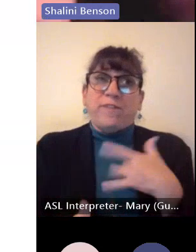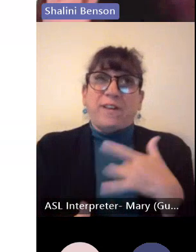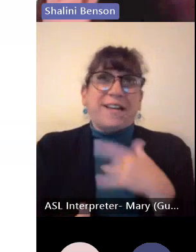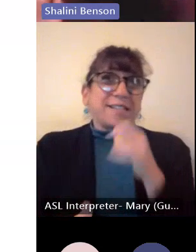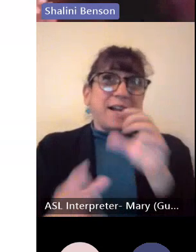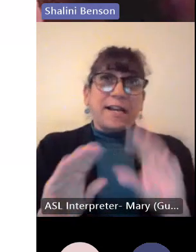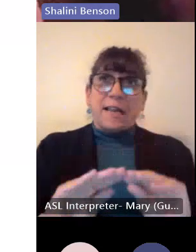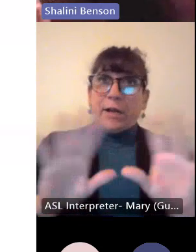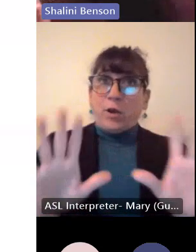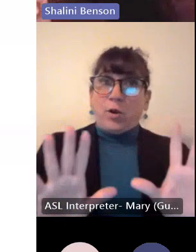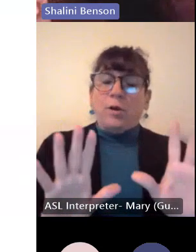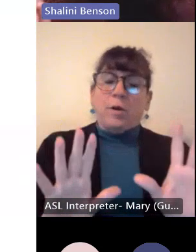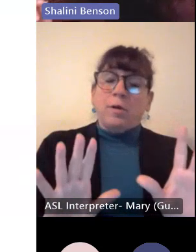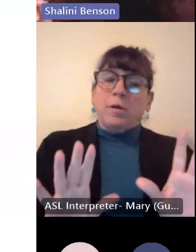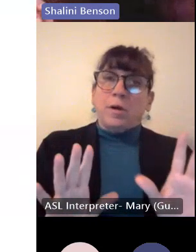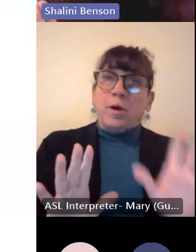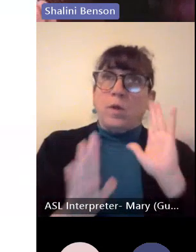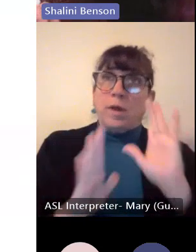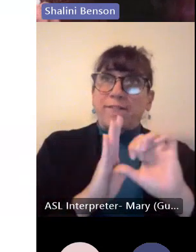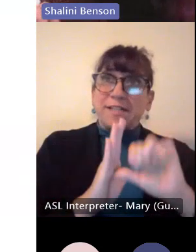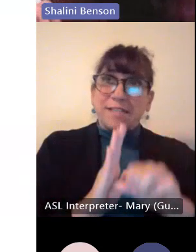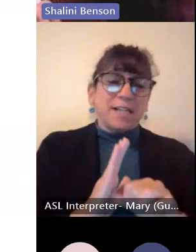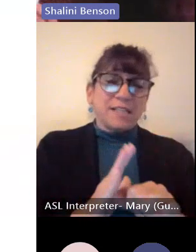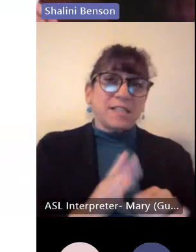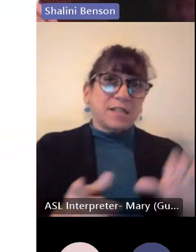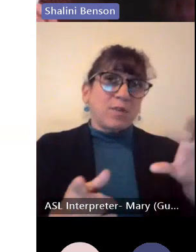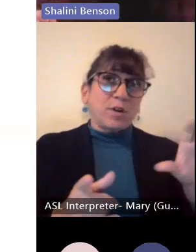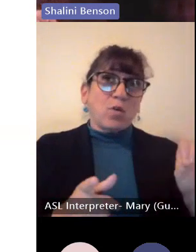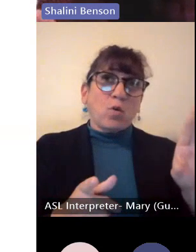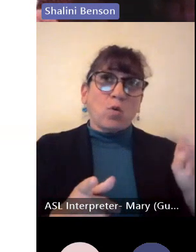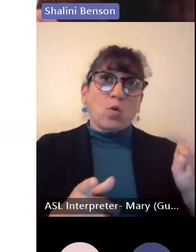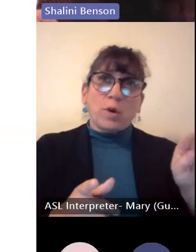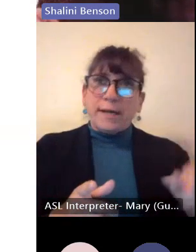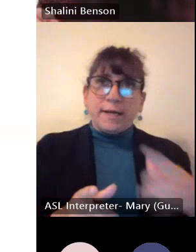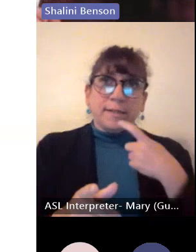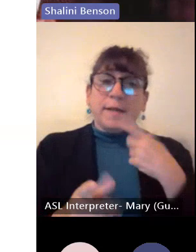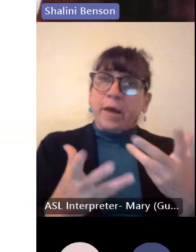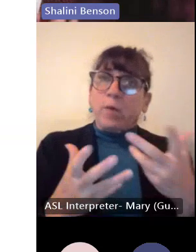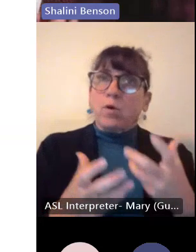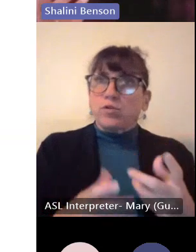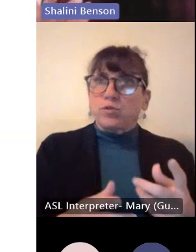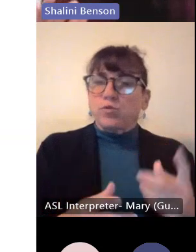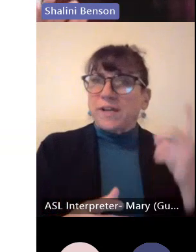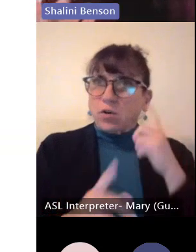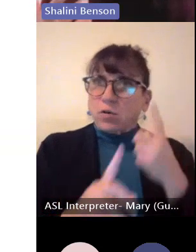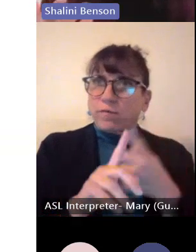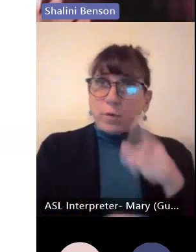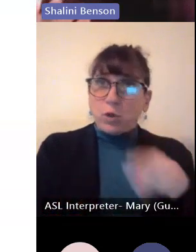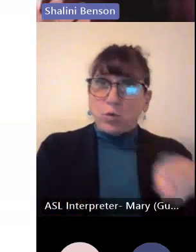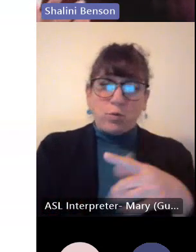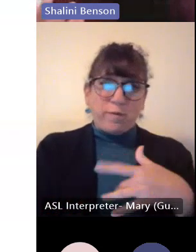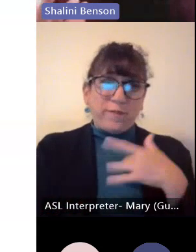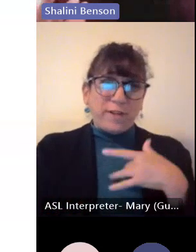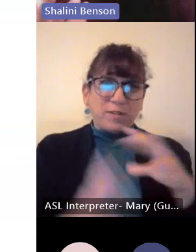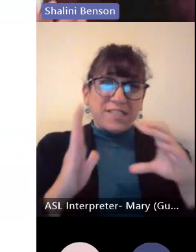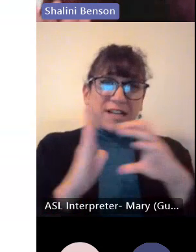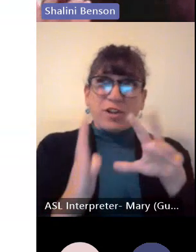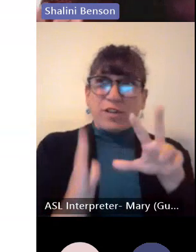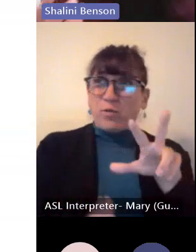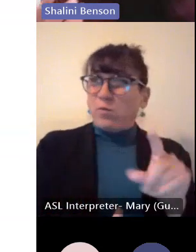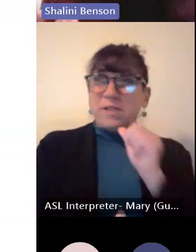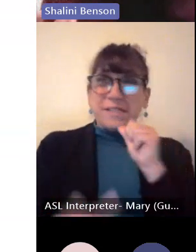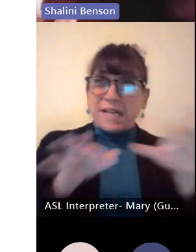clear, I will emphasize what Courtney said in the beginning, is they want to hear from you. If you feel like this section, section 31, doesn't